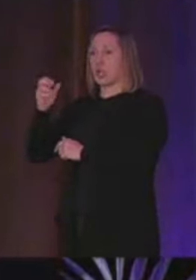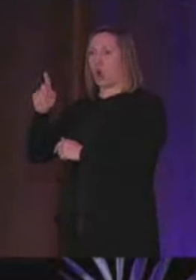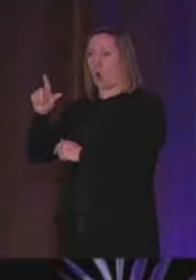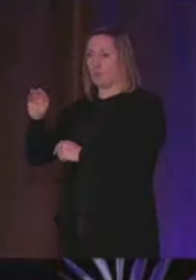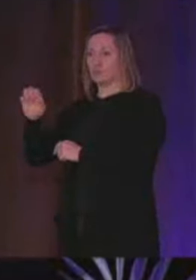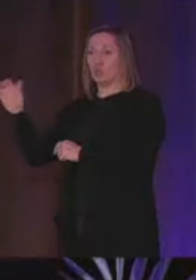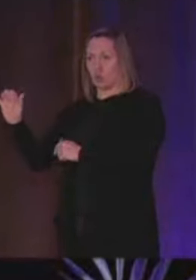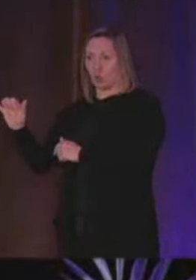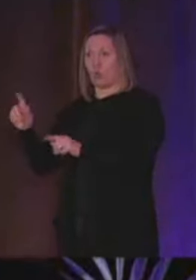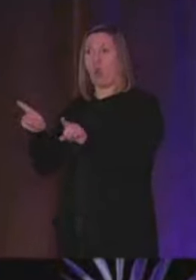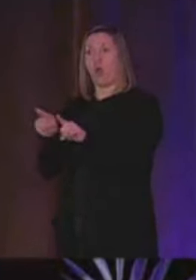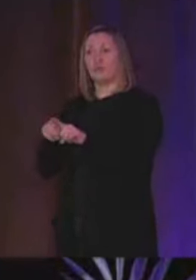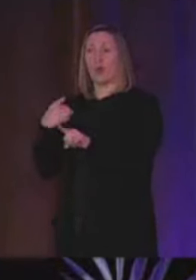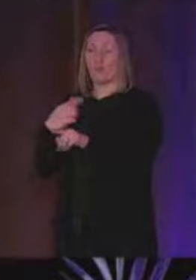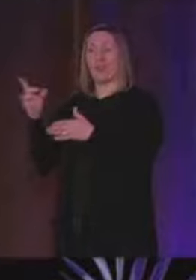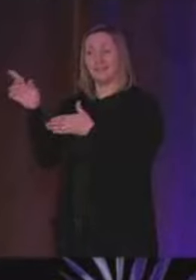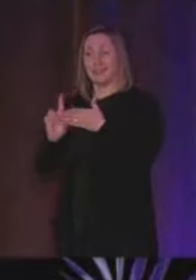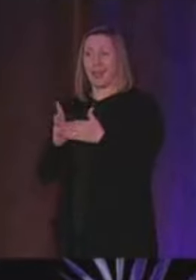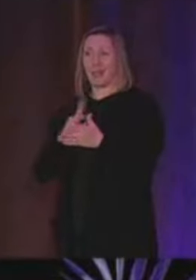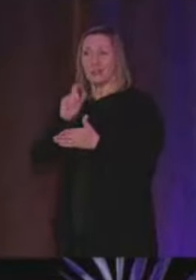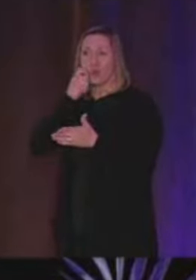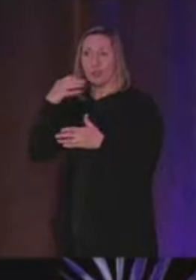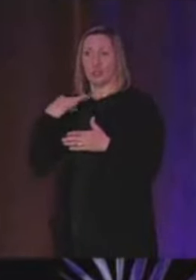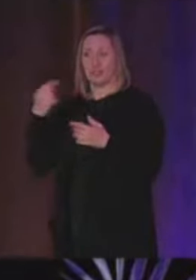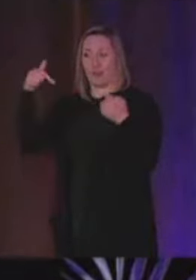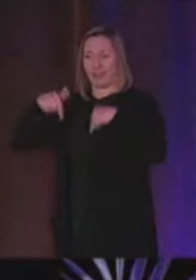for this amazing conference. Did you like them?